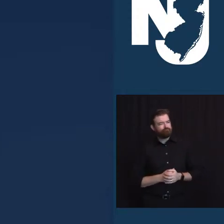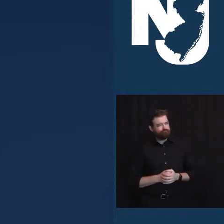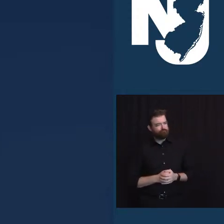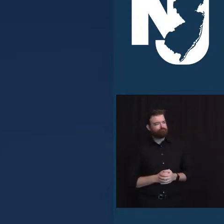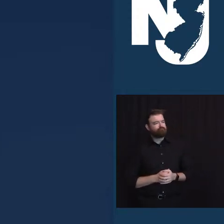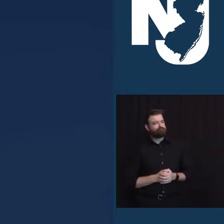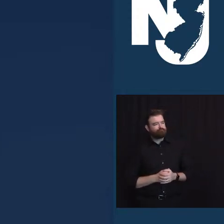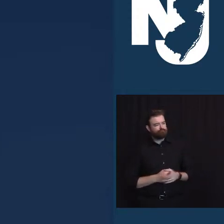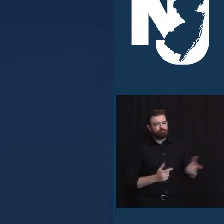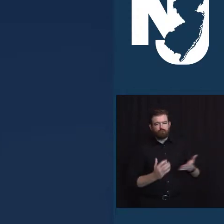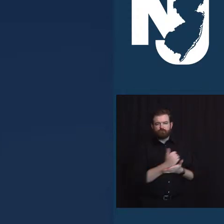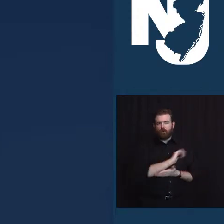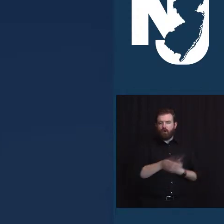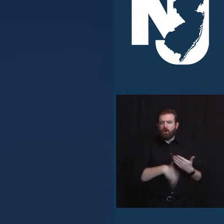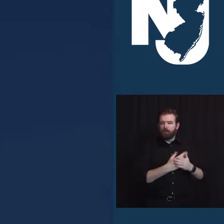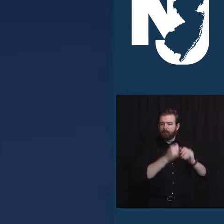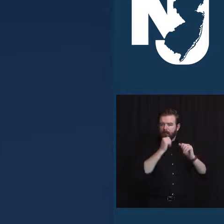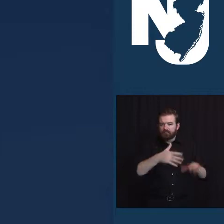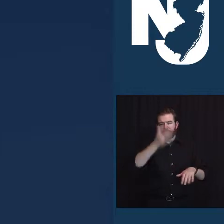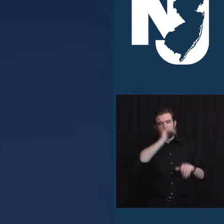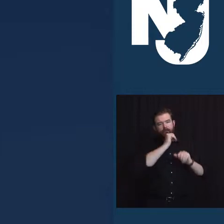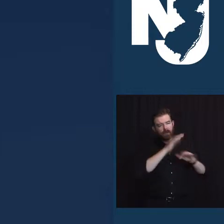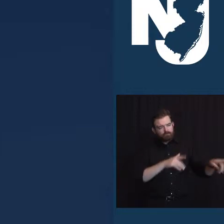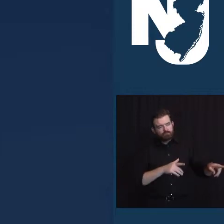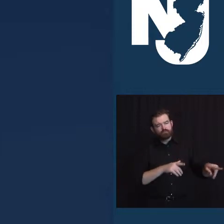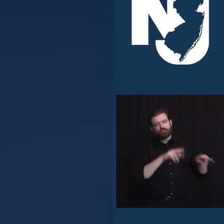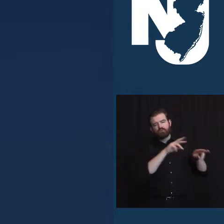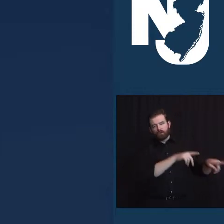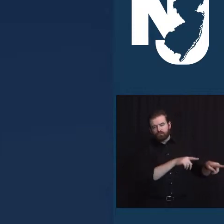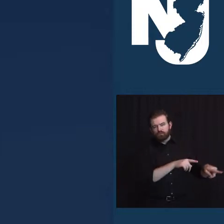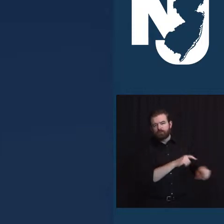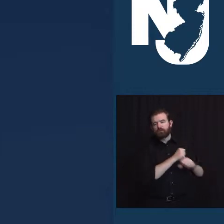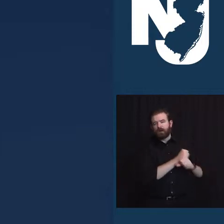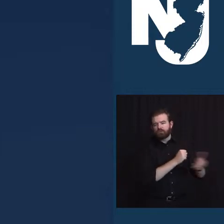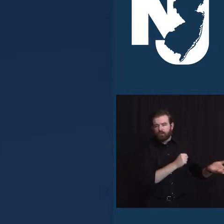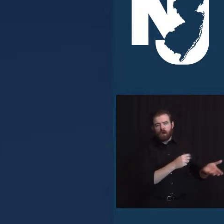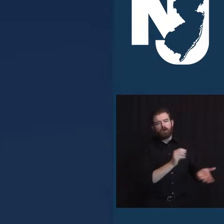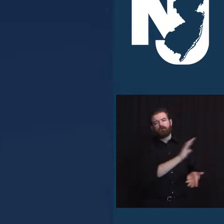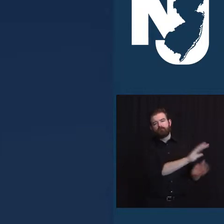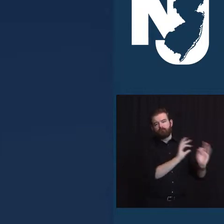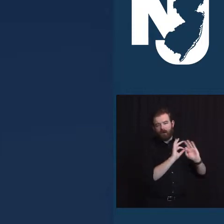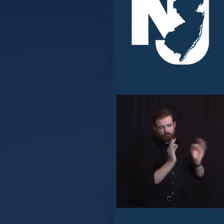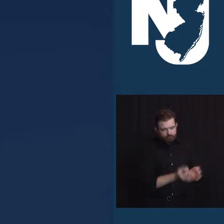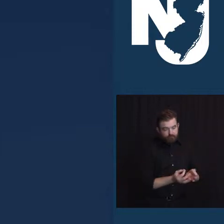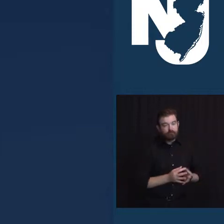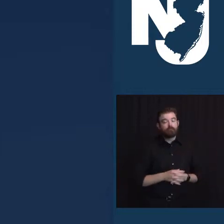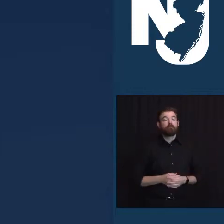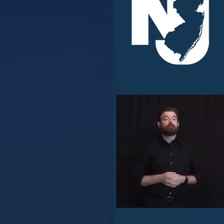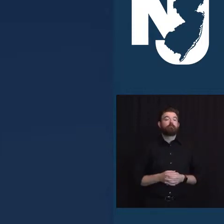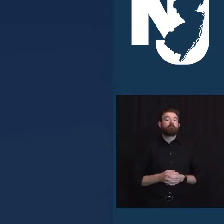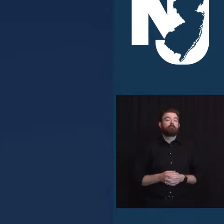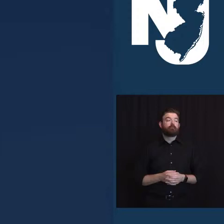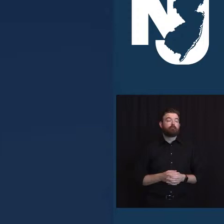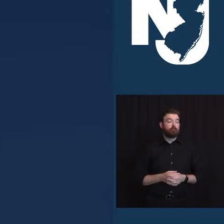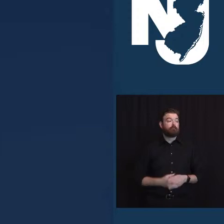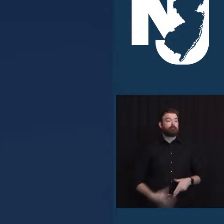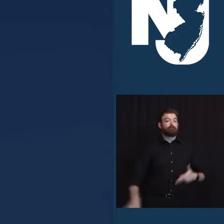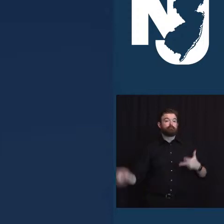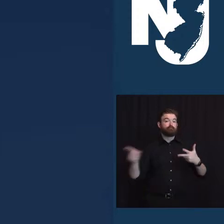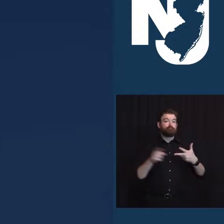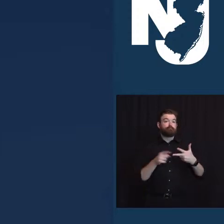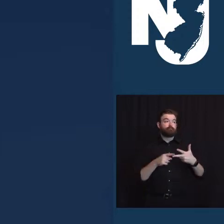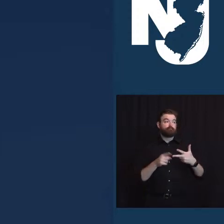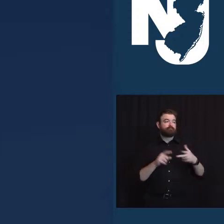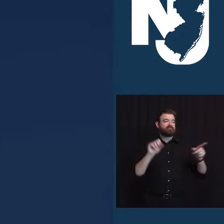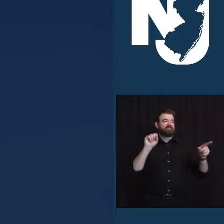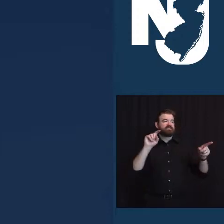over him and watch over him and his incredible family. And finally, today we remember Stephen